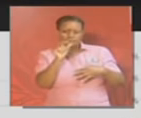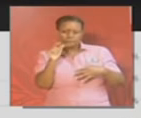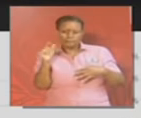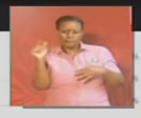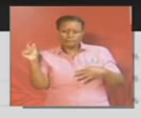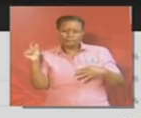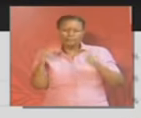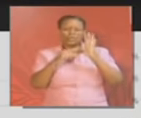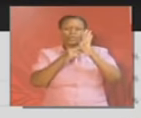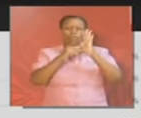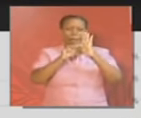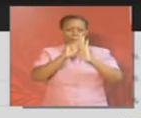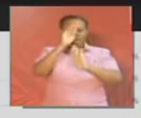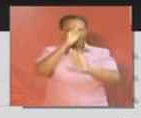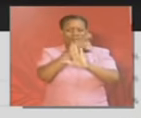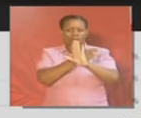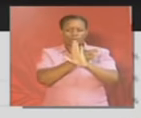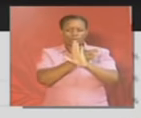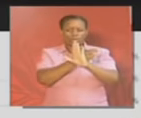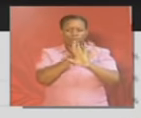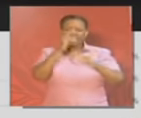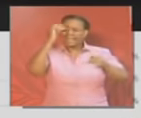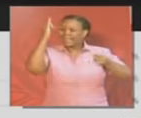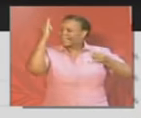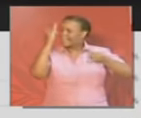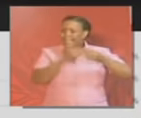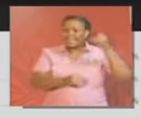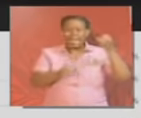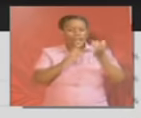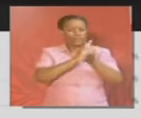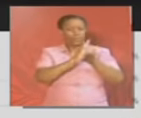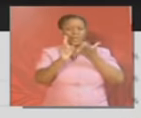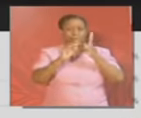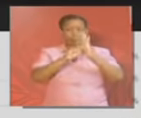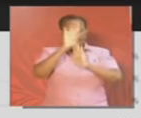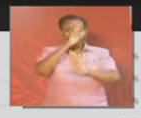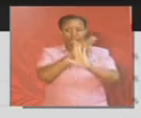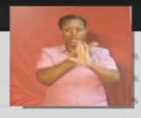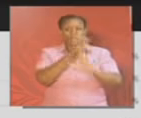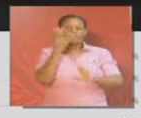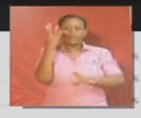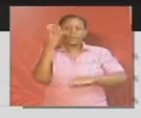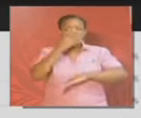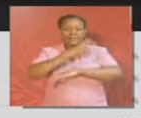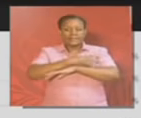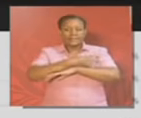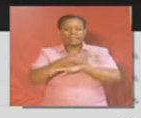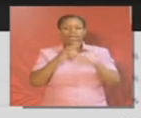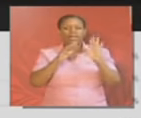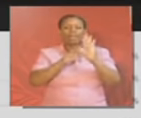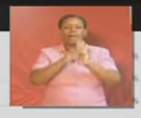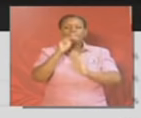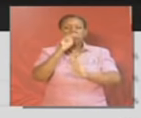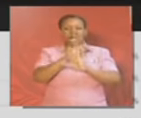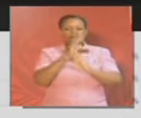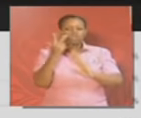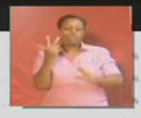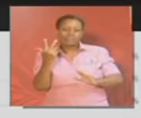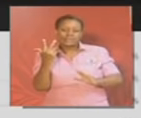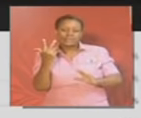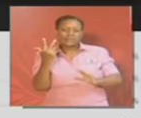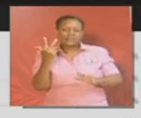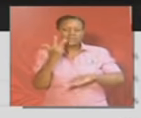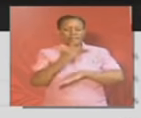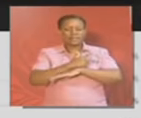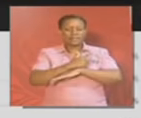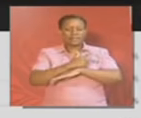the last week of March contained at least 4 days in March and then 3 from April. So you assign that week to March.